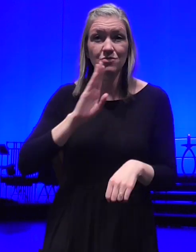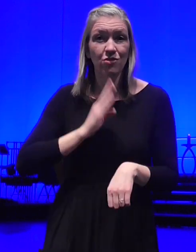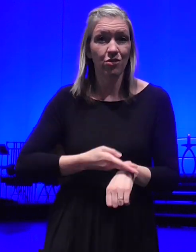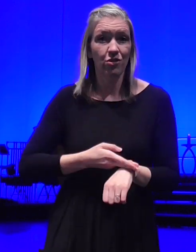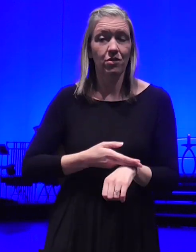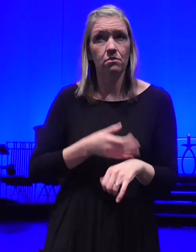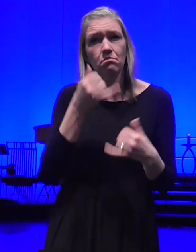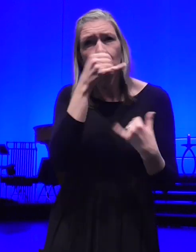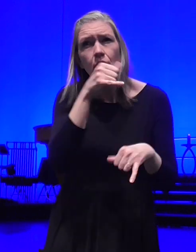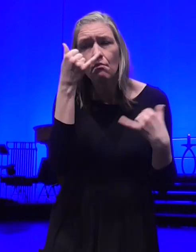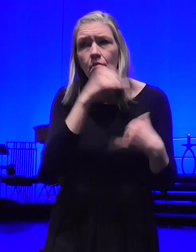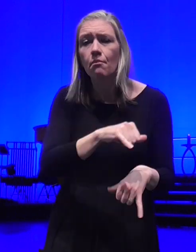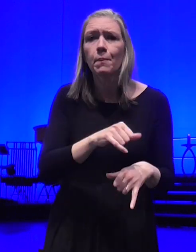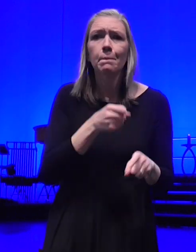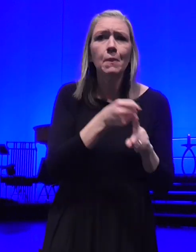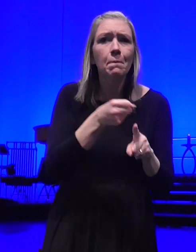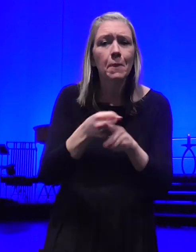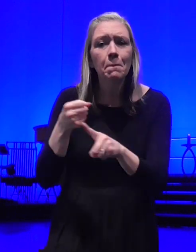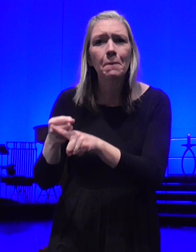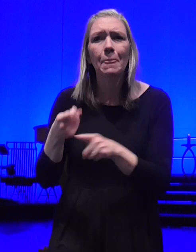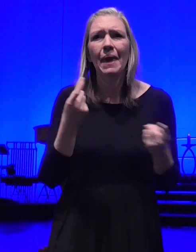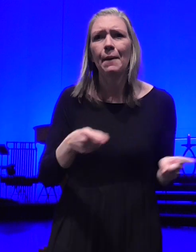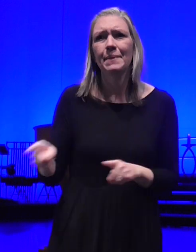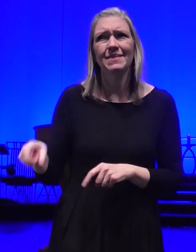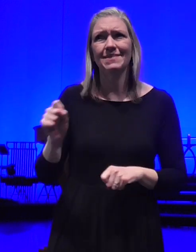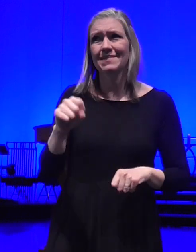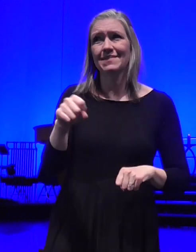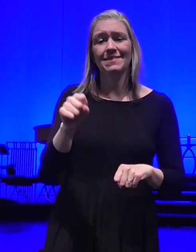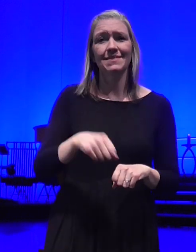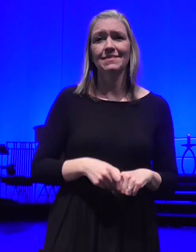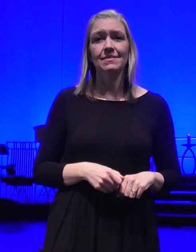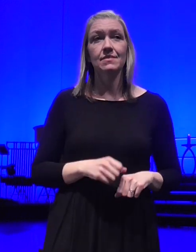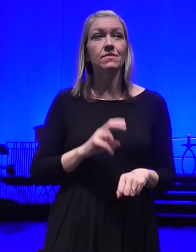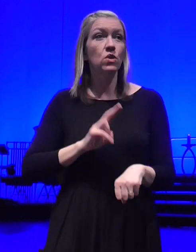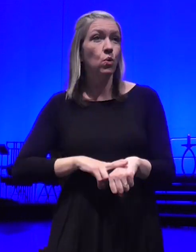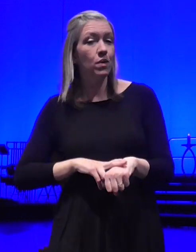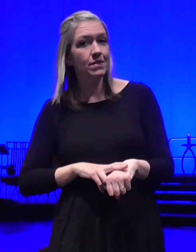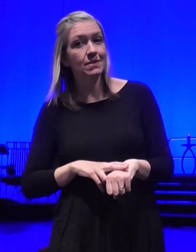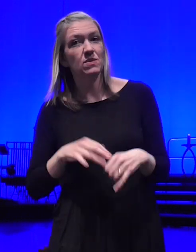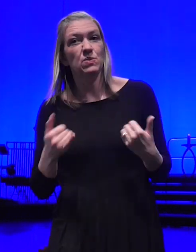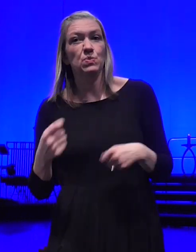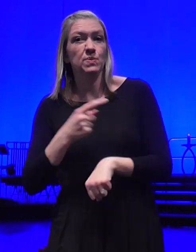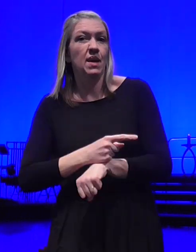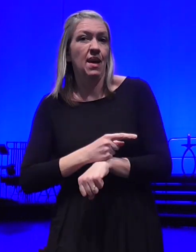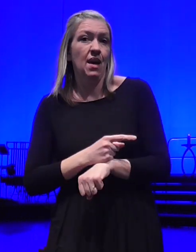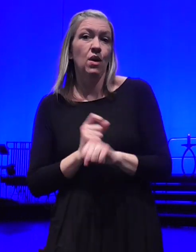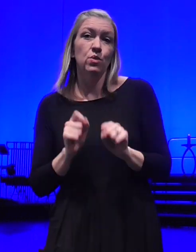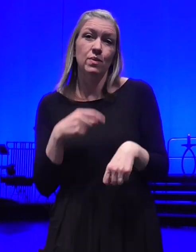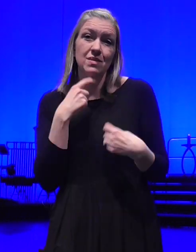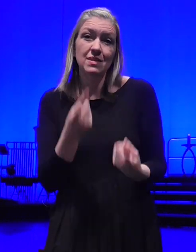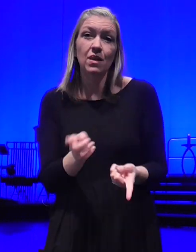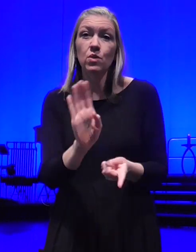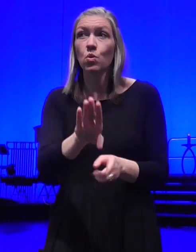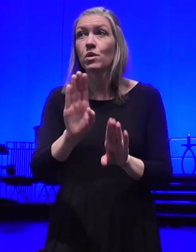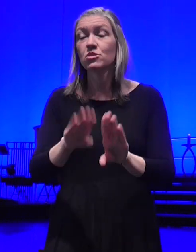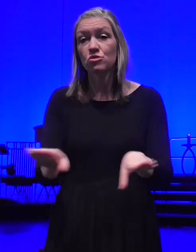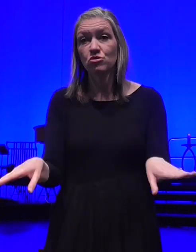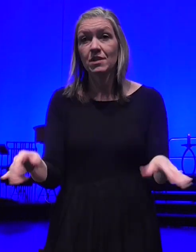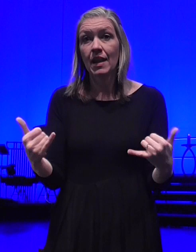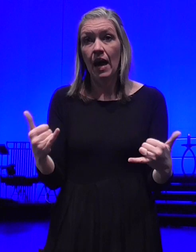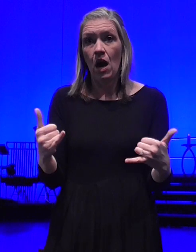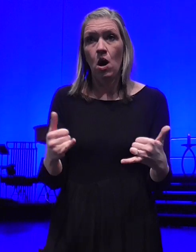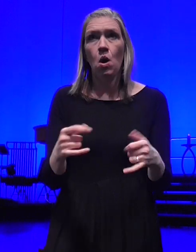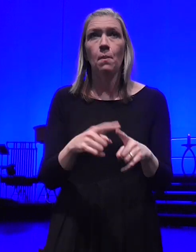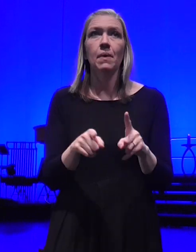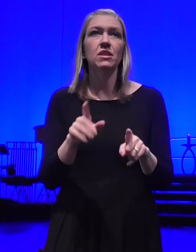Absurdities happen in life. And of course, in our day and time, you could say that to your child and they'd probably go, yes, but